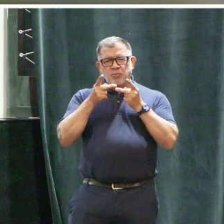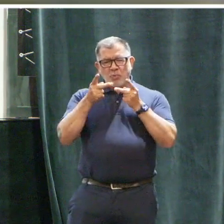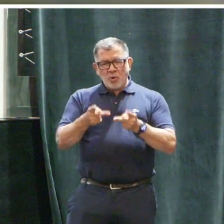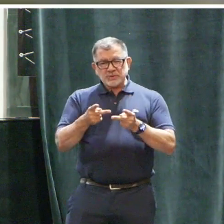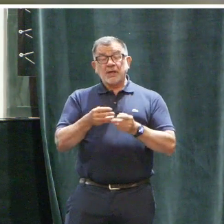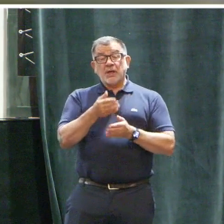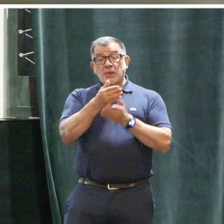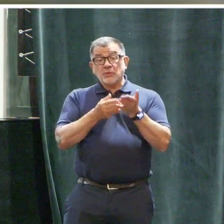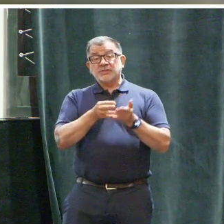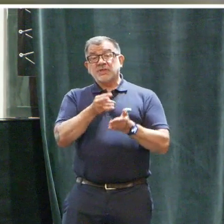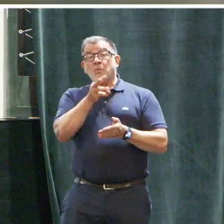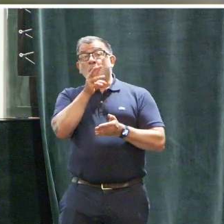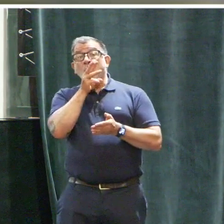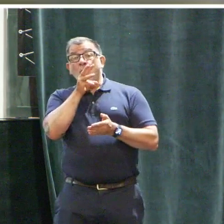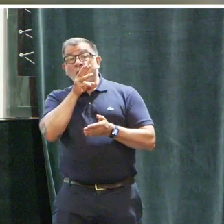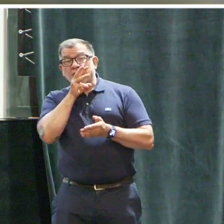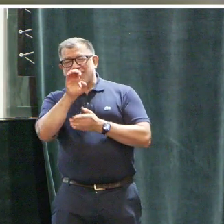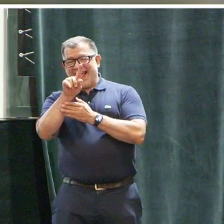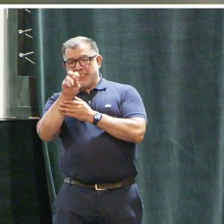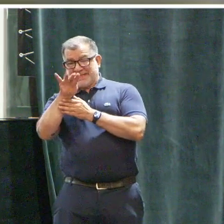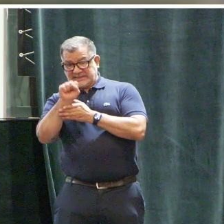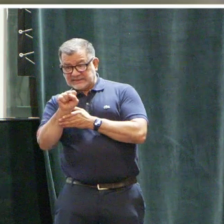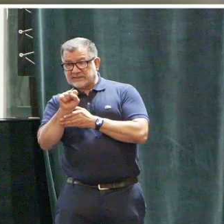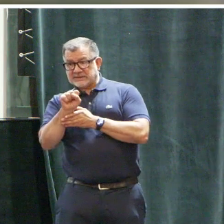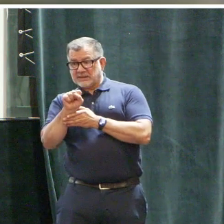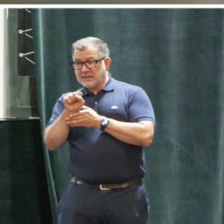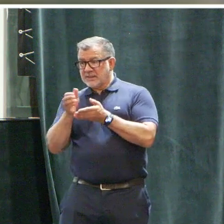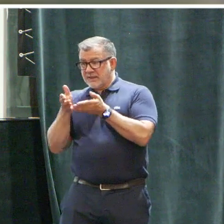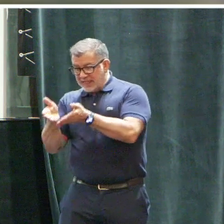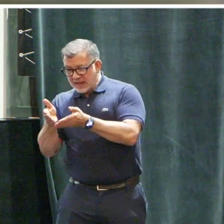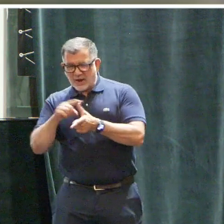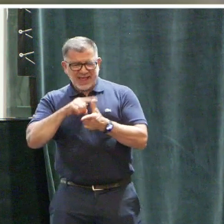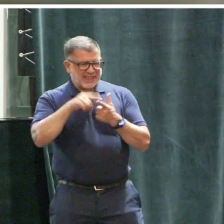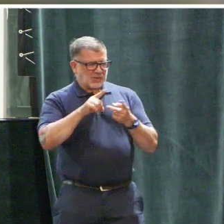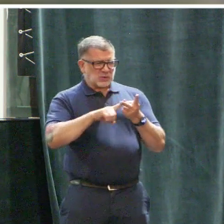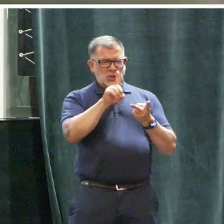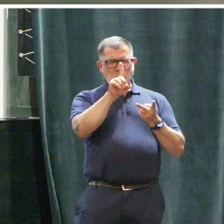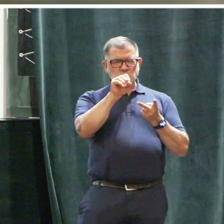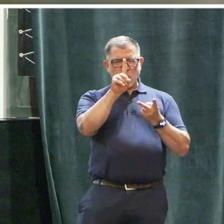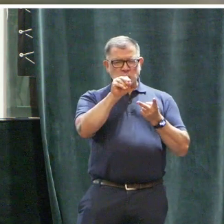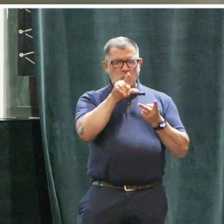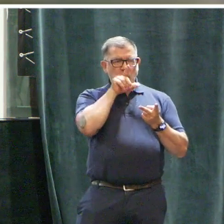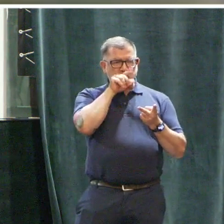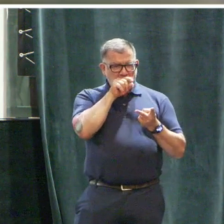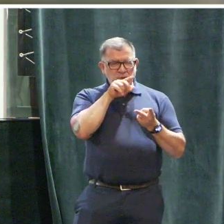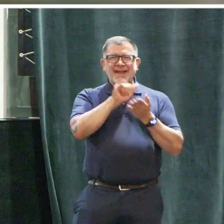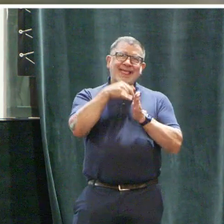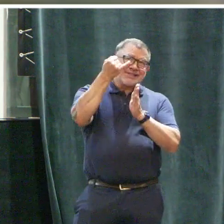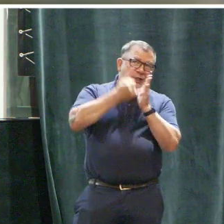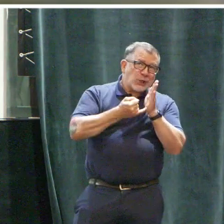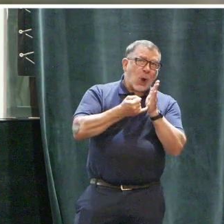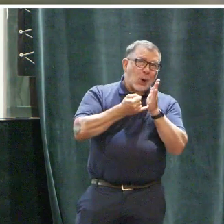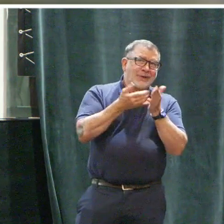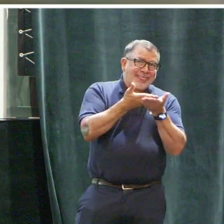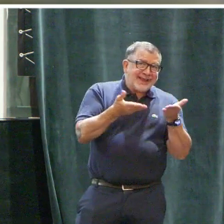water elements that are part of the existing stone wall, and then there is a dodo bird that is also an art piece and water